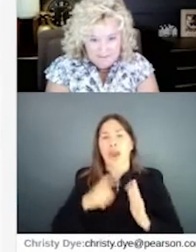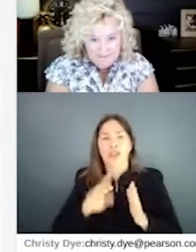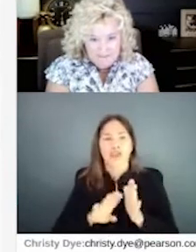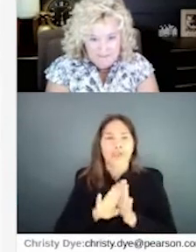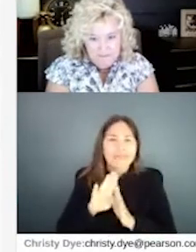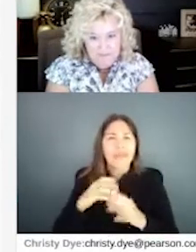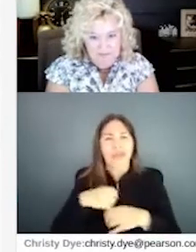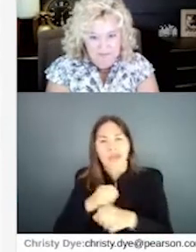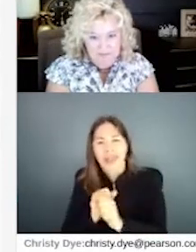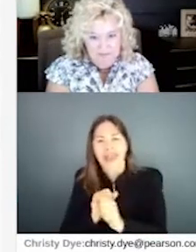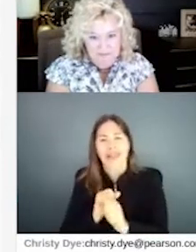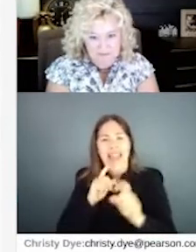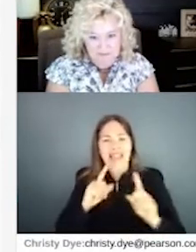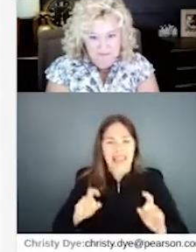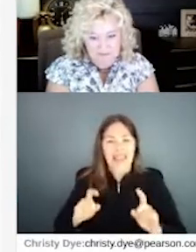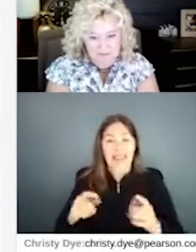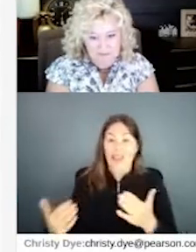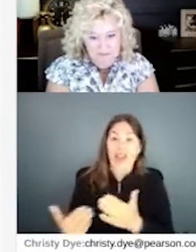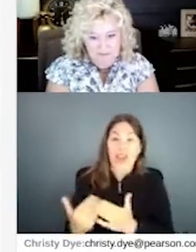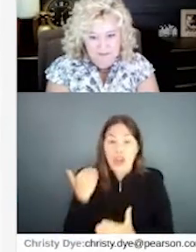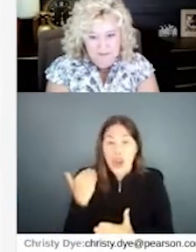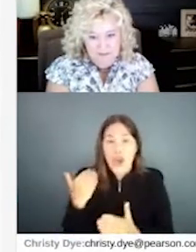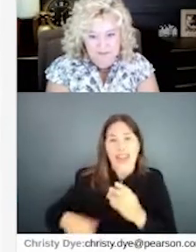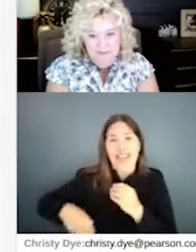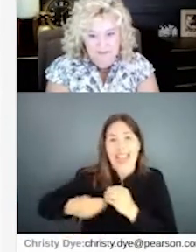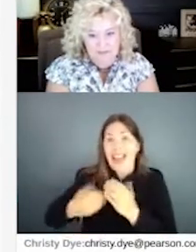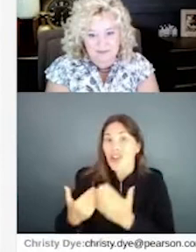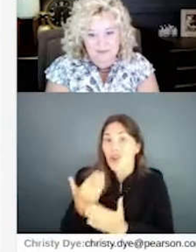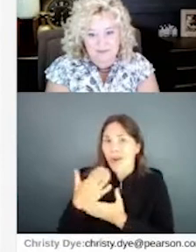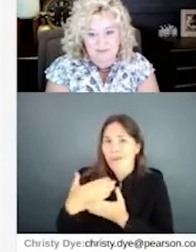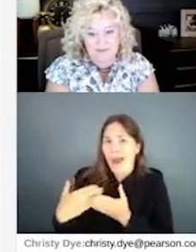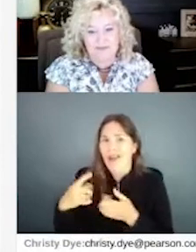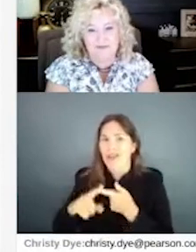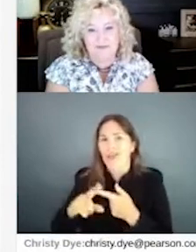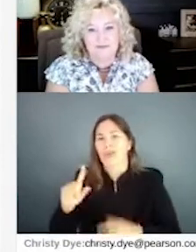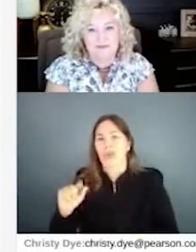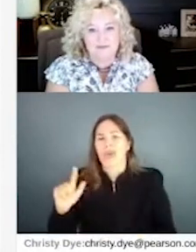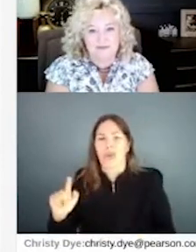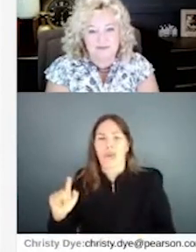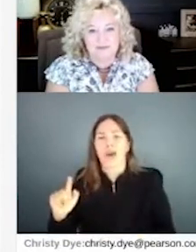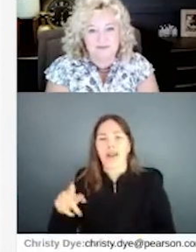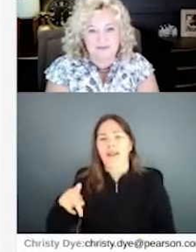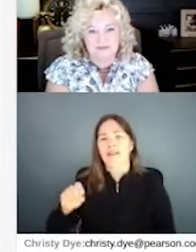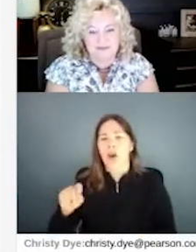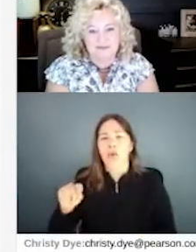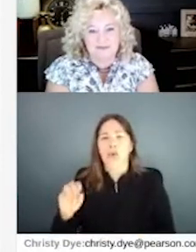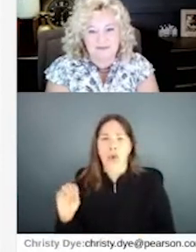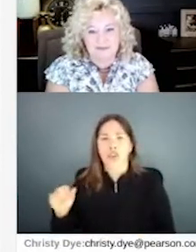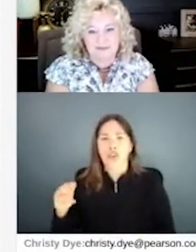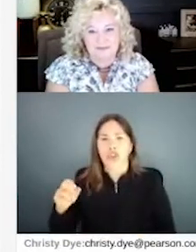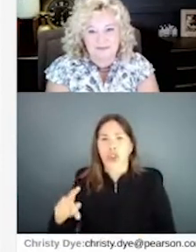gradients. In the new exam, Adobe added a new feature to the 2021 Photoshop software. And it's the ability